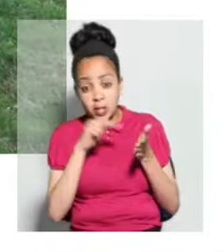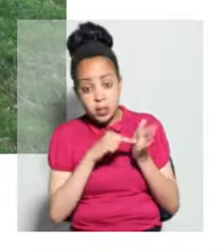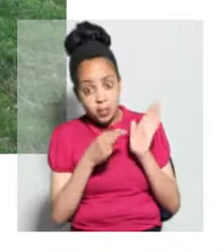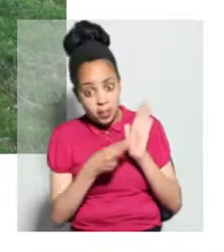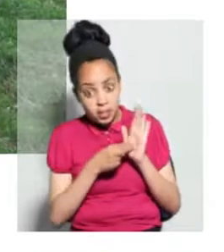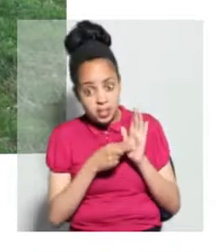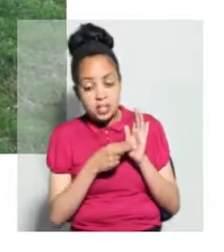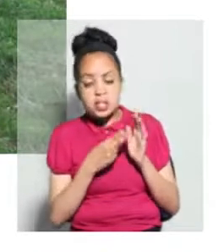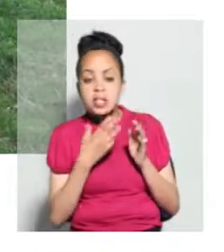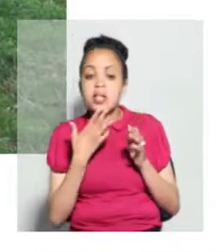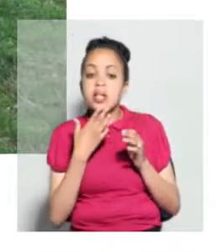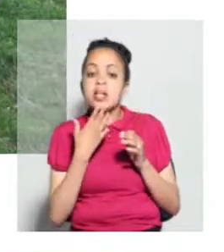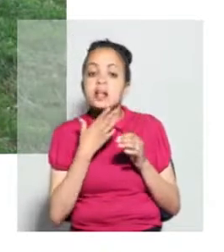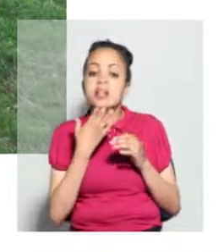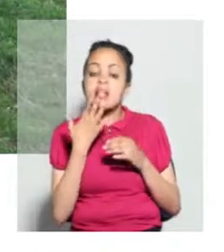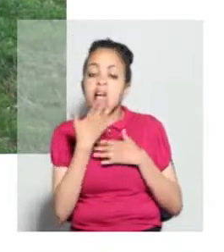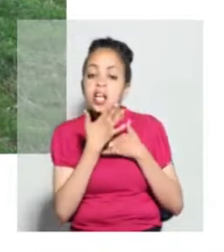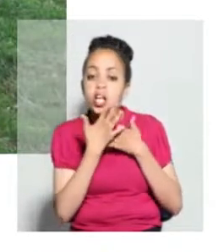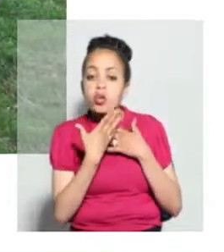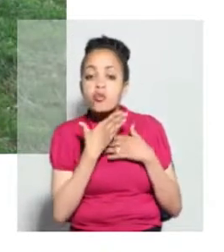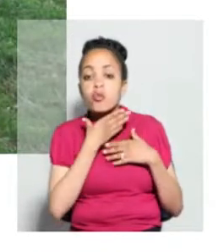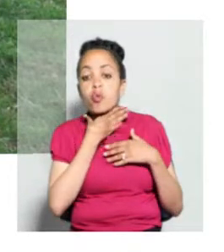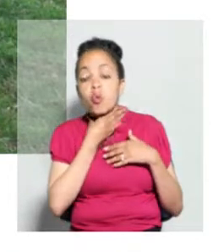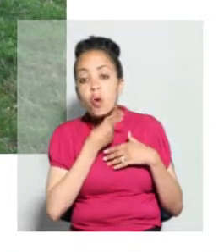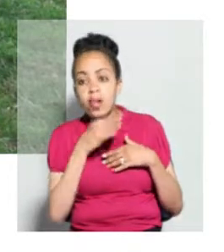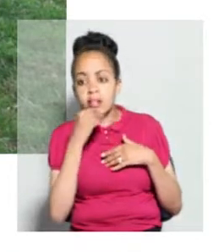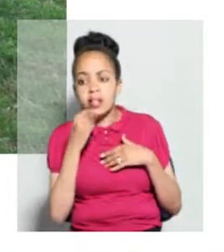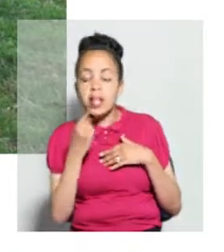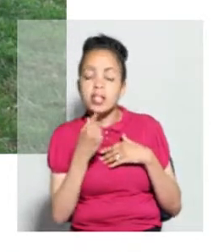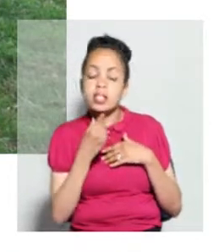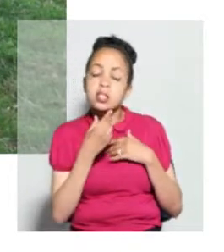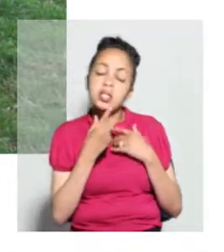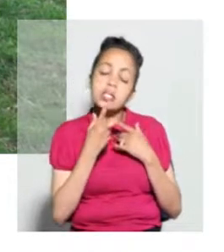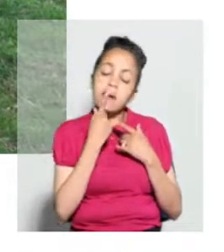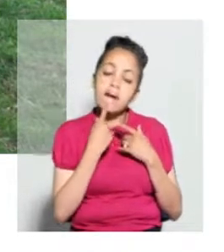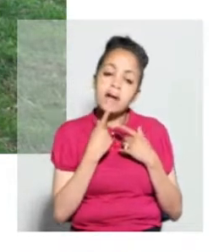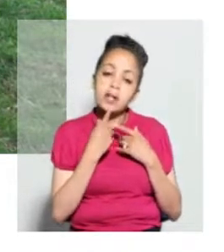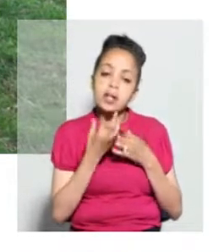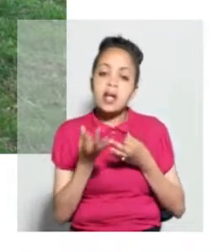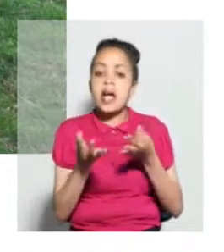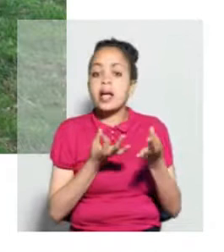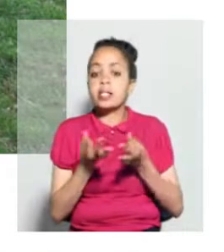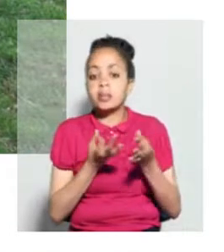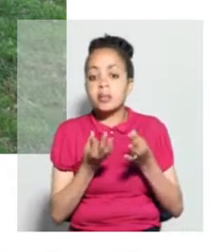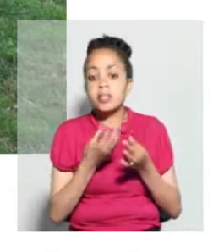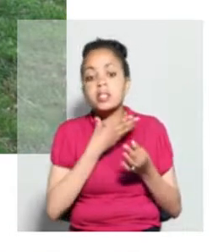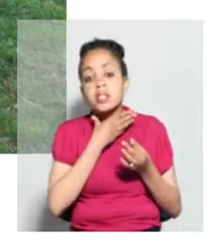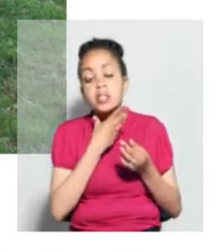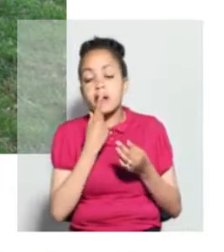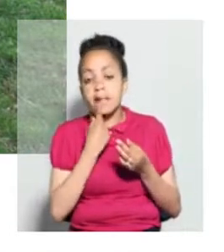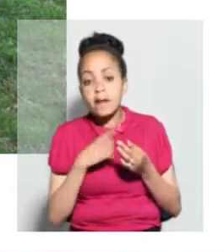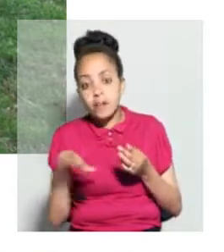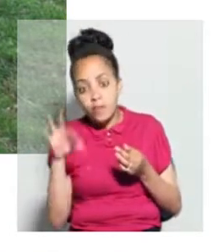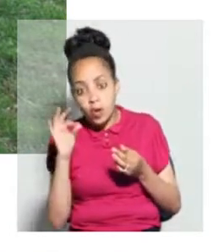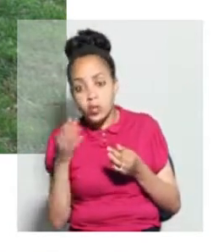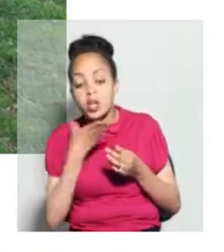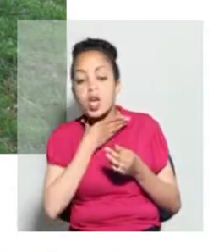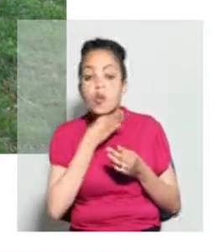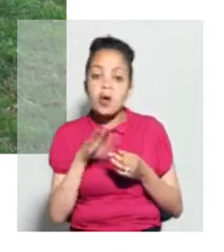of redness, red bull, and the color of white calf become expressed. There is a red found here, there is a